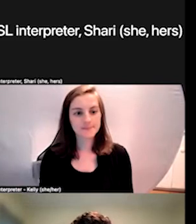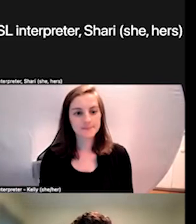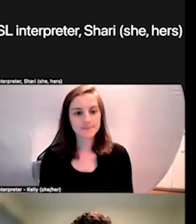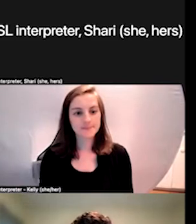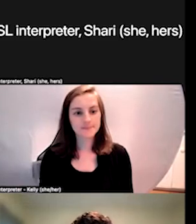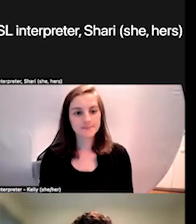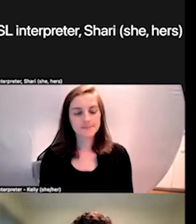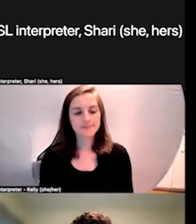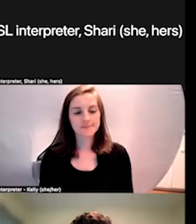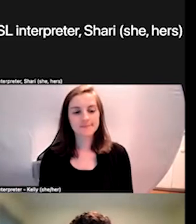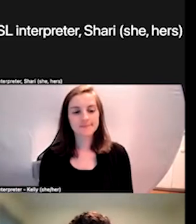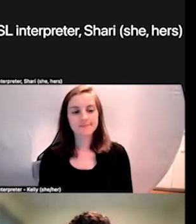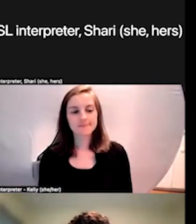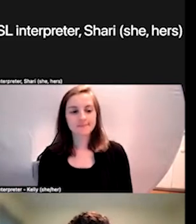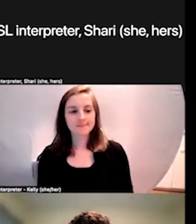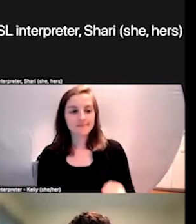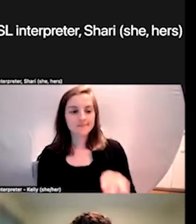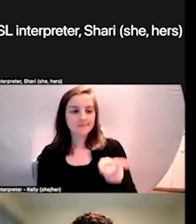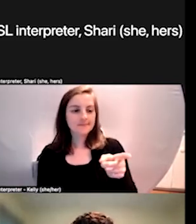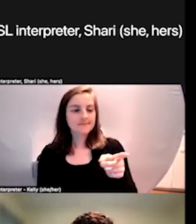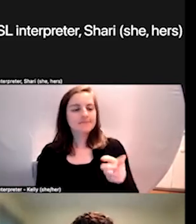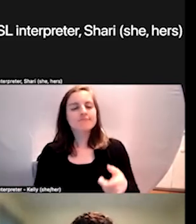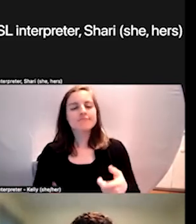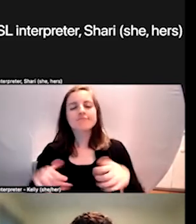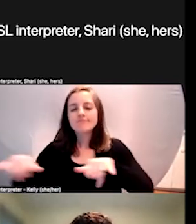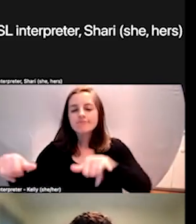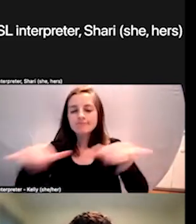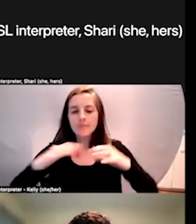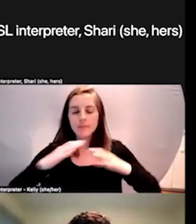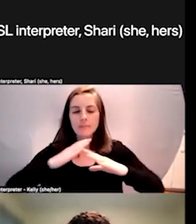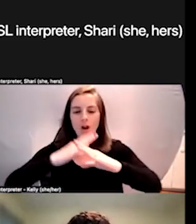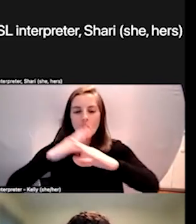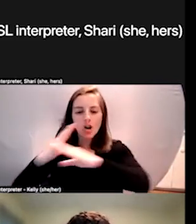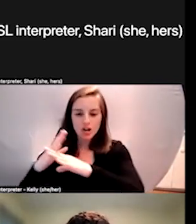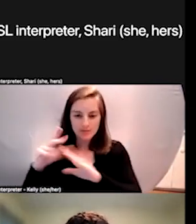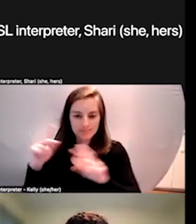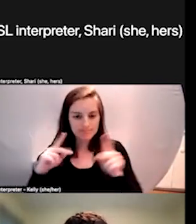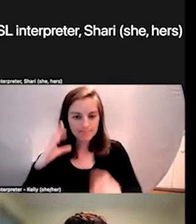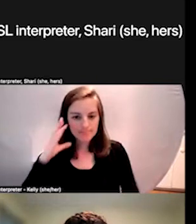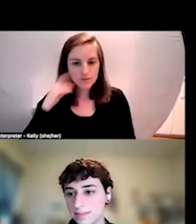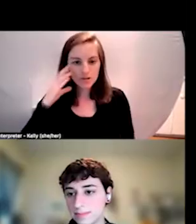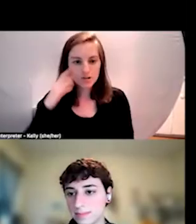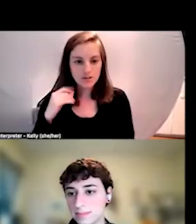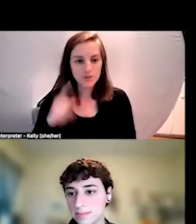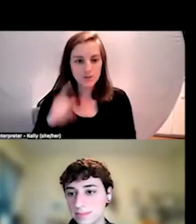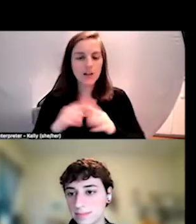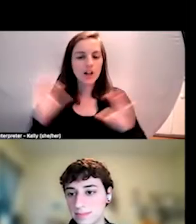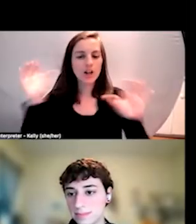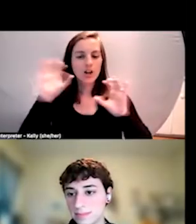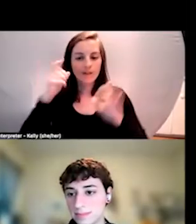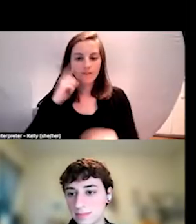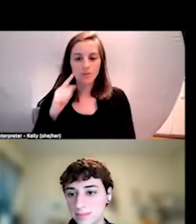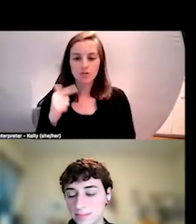What are some common barriers folks run into when seeking gender affirming care?